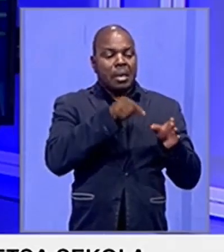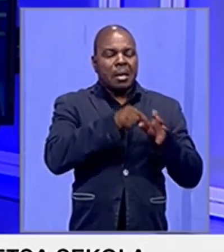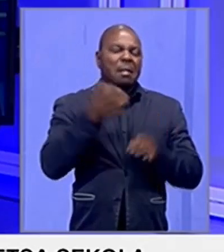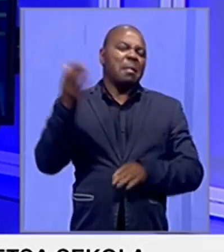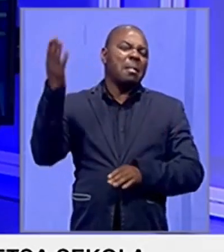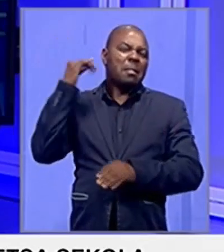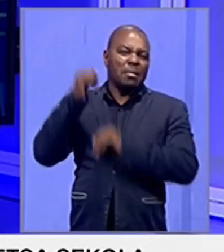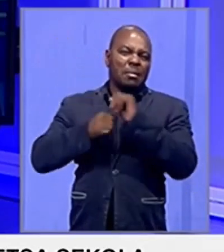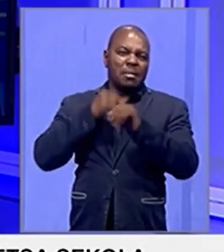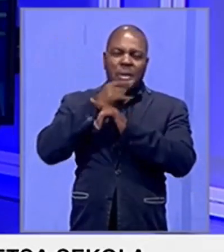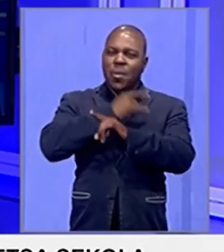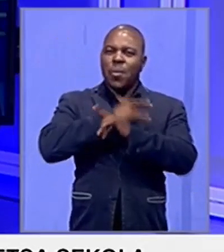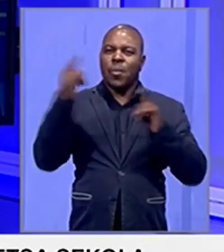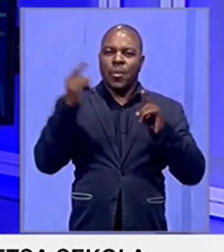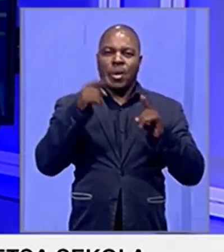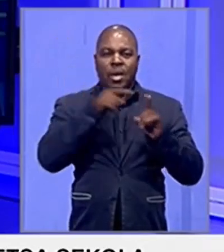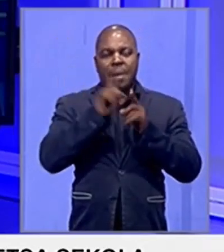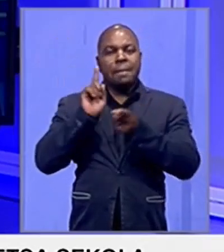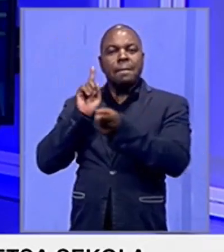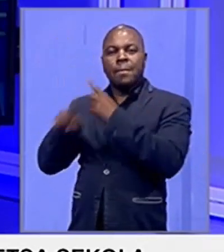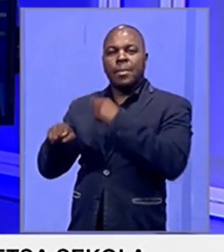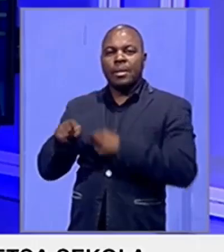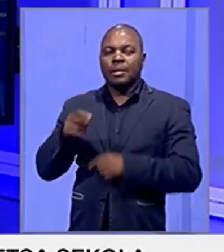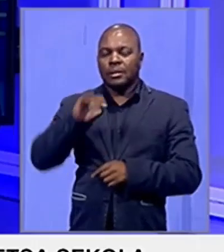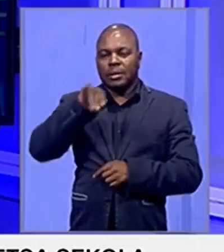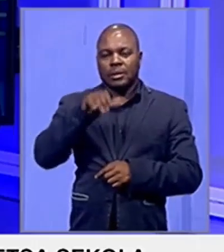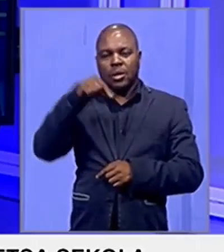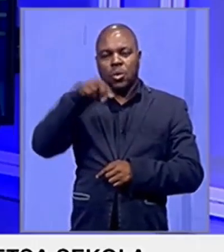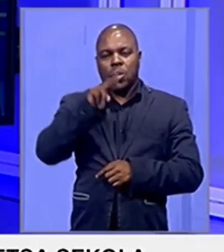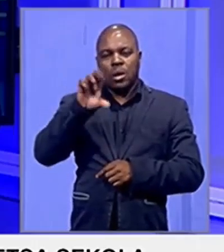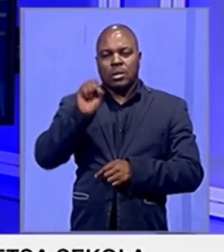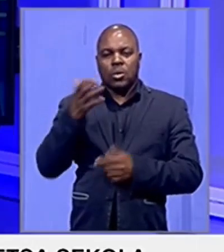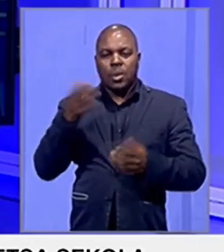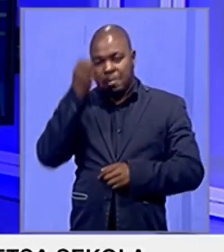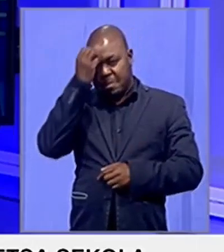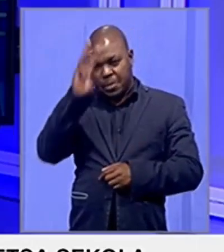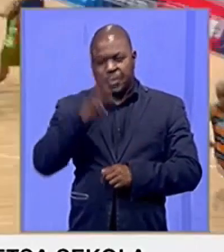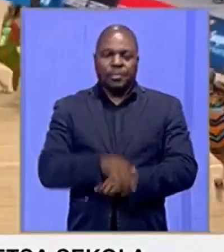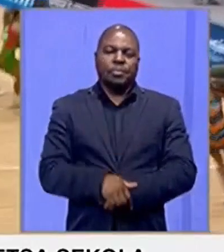ena ngwahola nakong eo e neng e hlola Jaguars Pretoria.